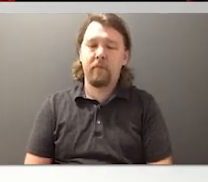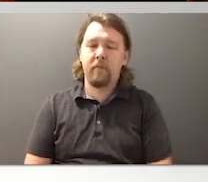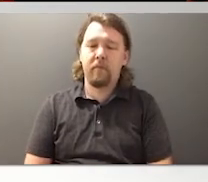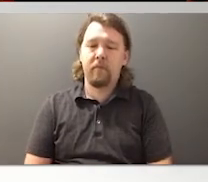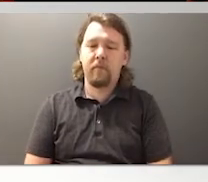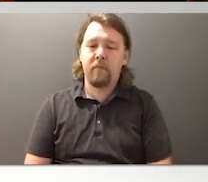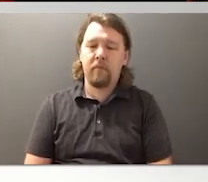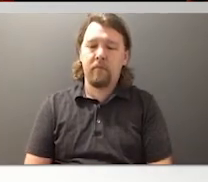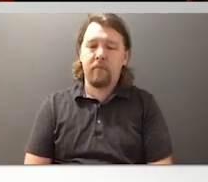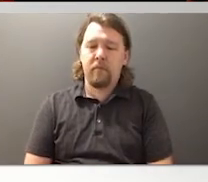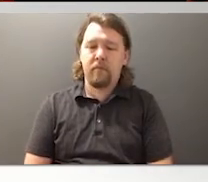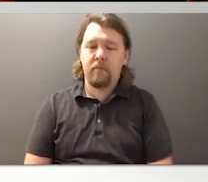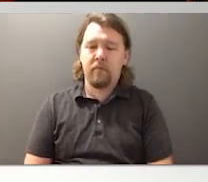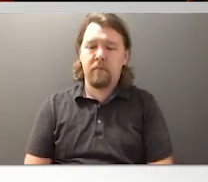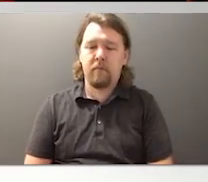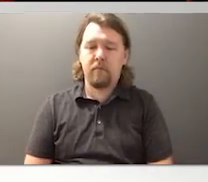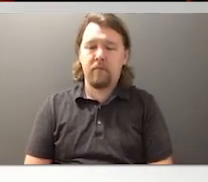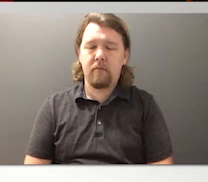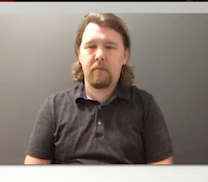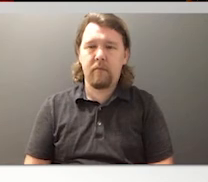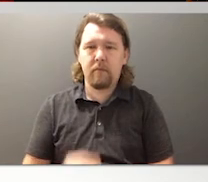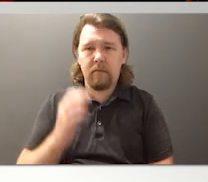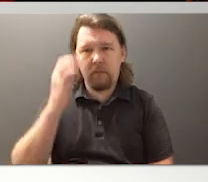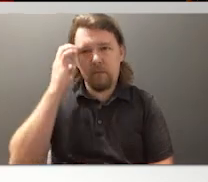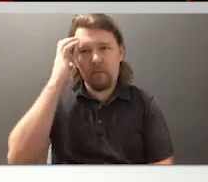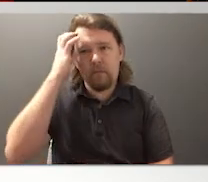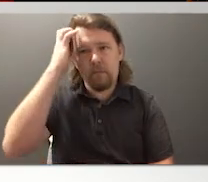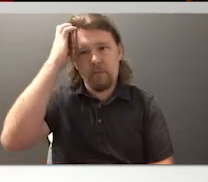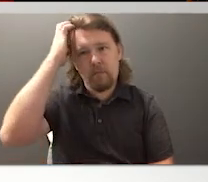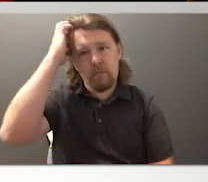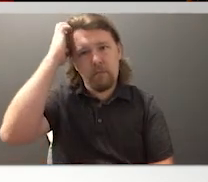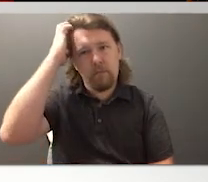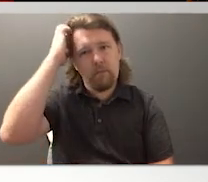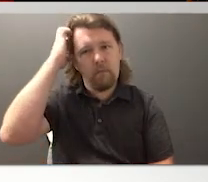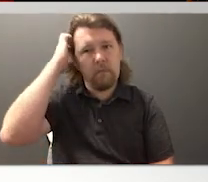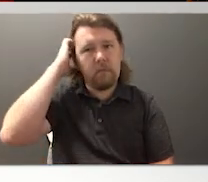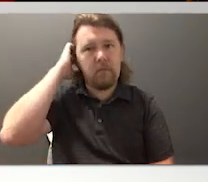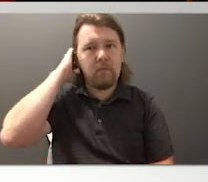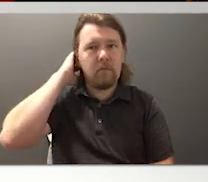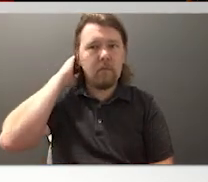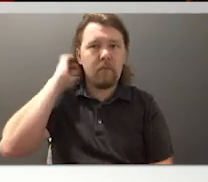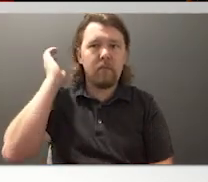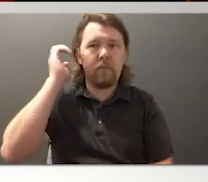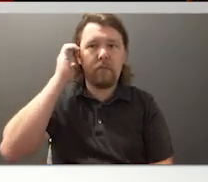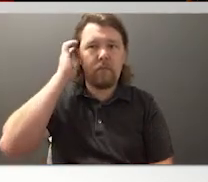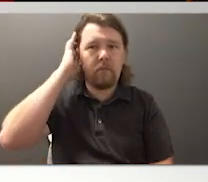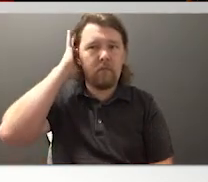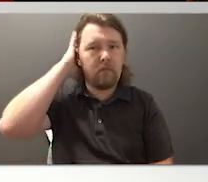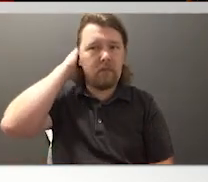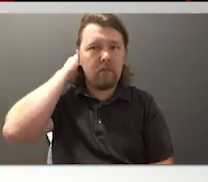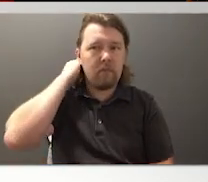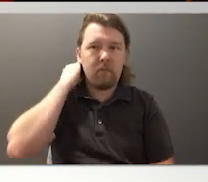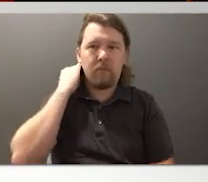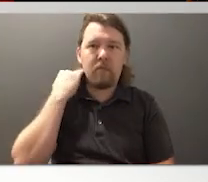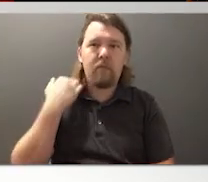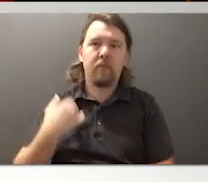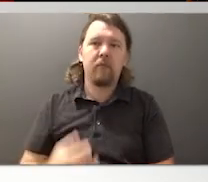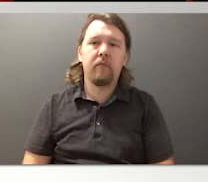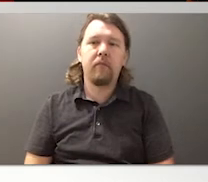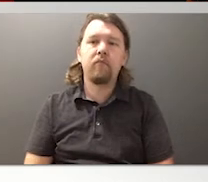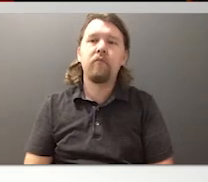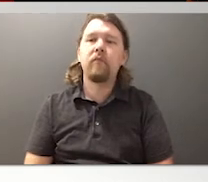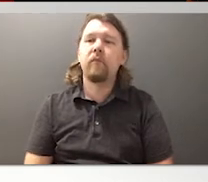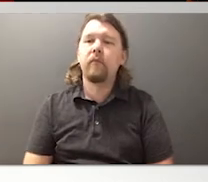but I applied for my second son, so he would be new. Right. Would his funding amount be reduced this year with the new changes? It depends on